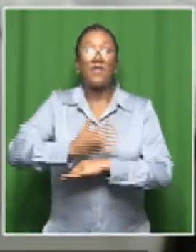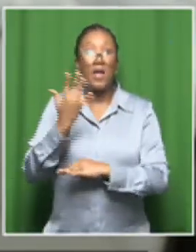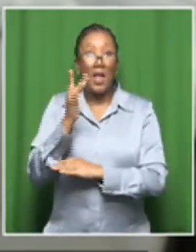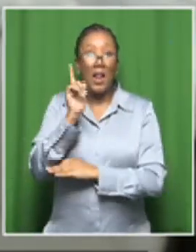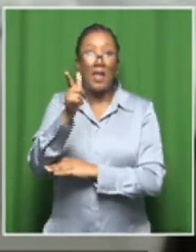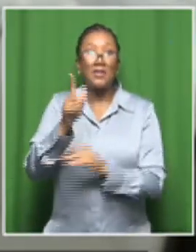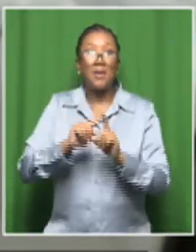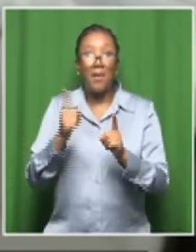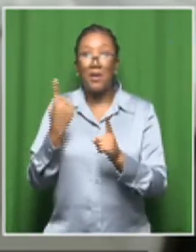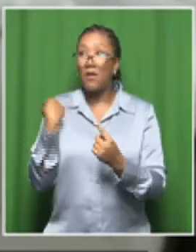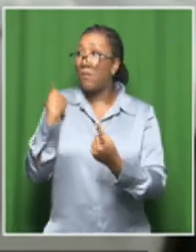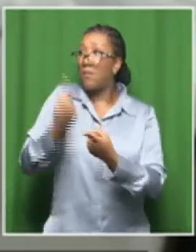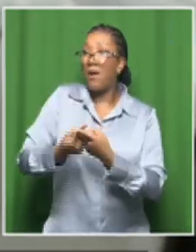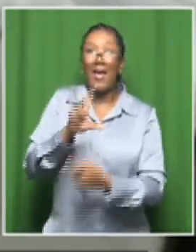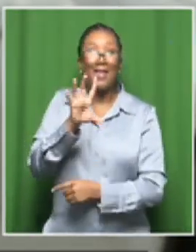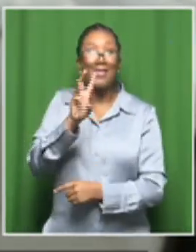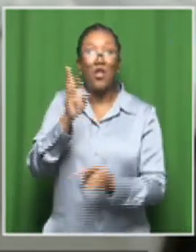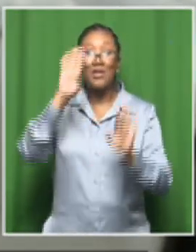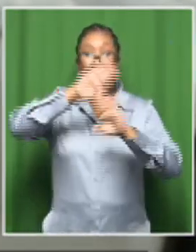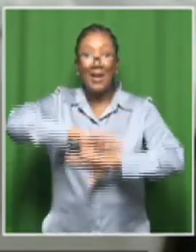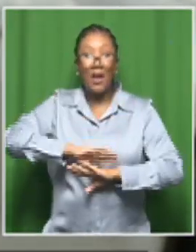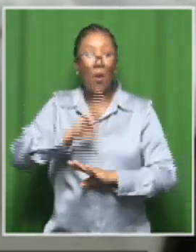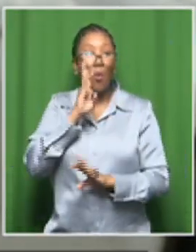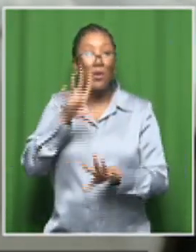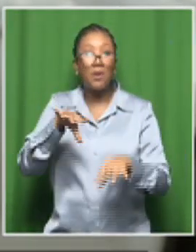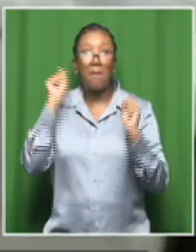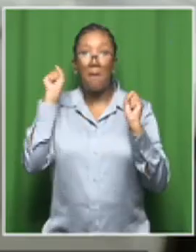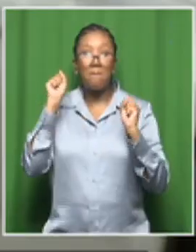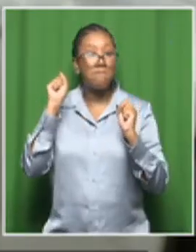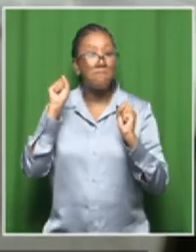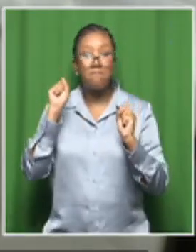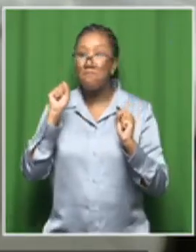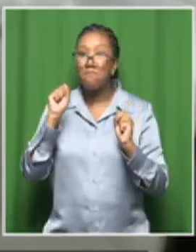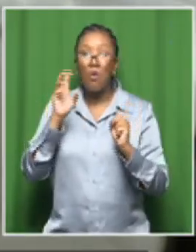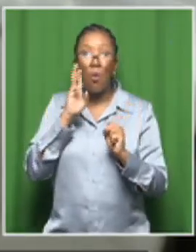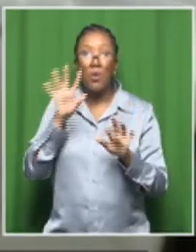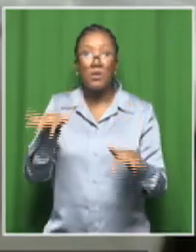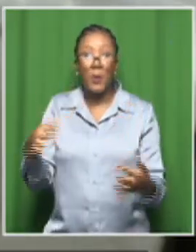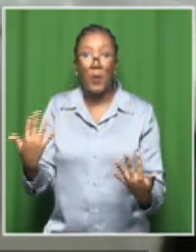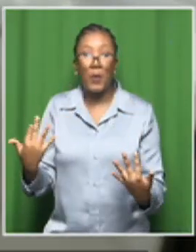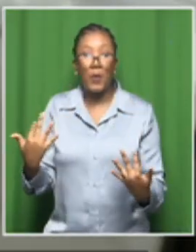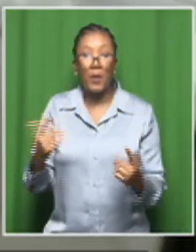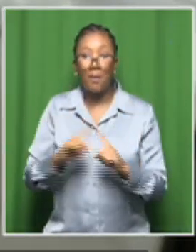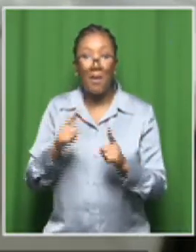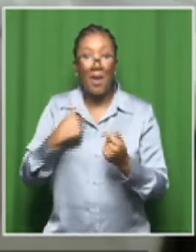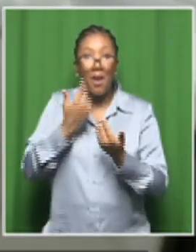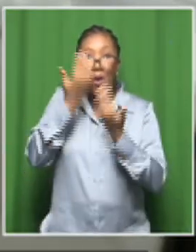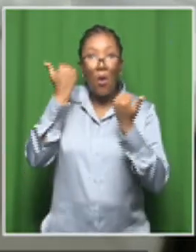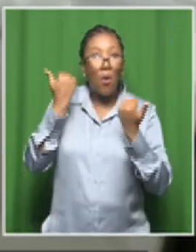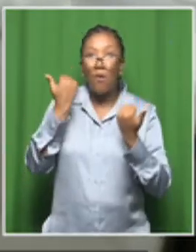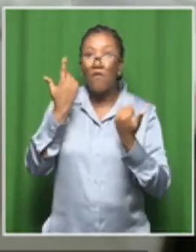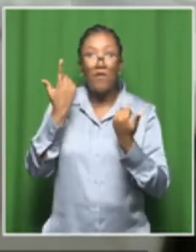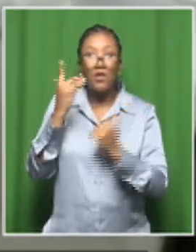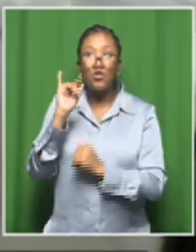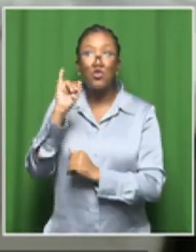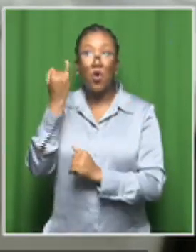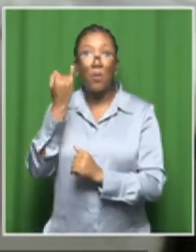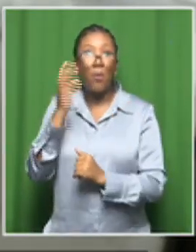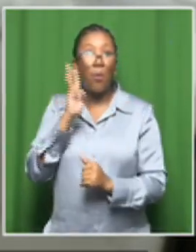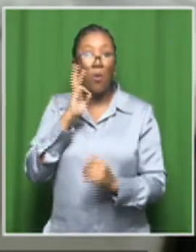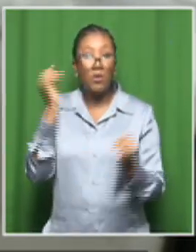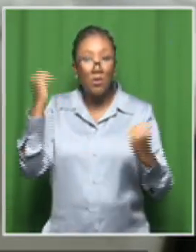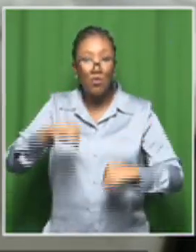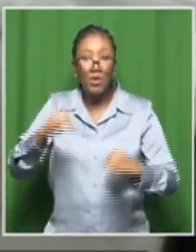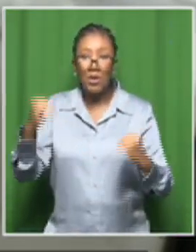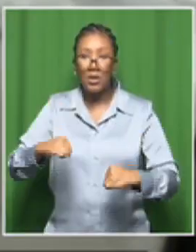since Thursday evening, they're without water. And I cannot comprehend how Joburg Water could have agreed